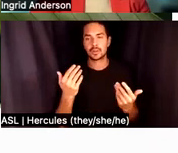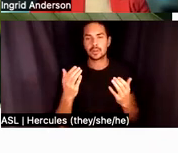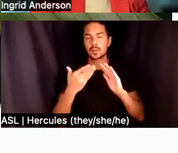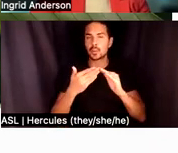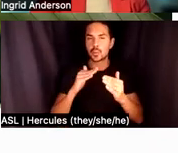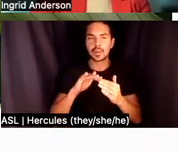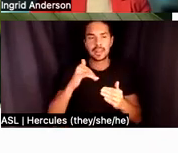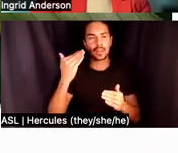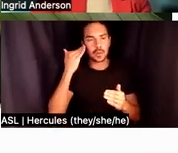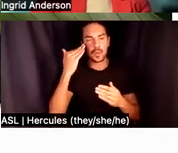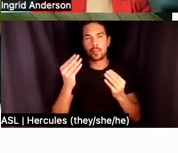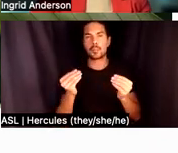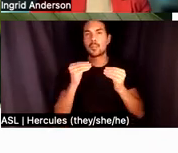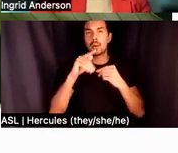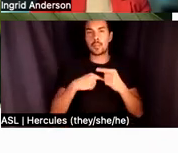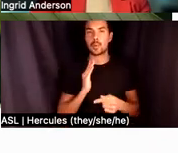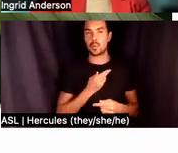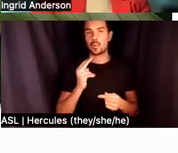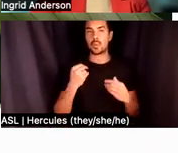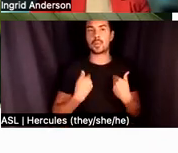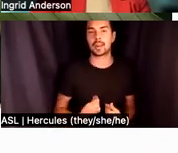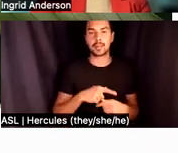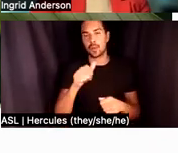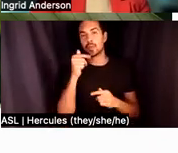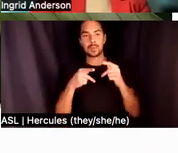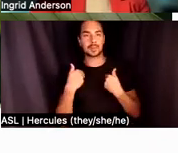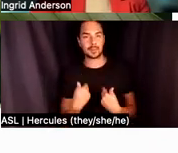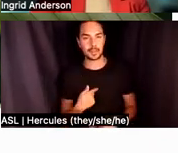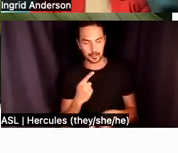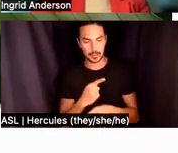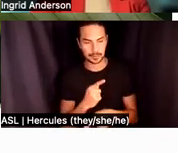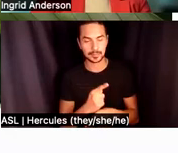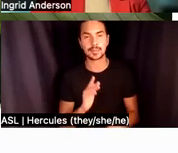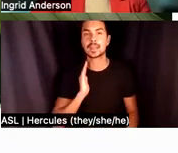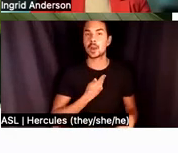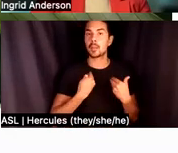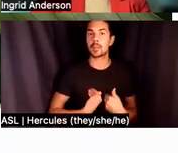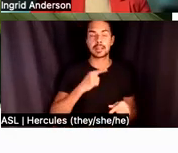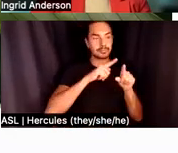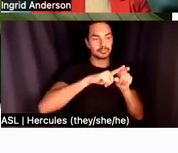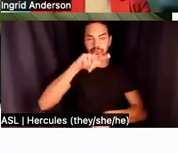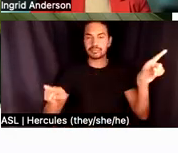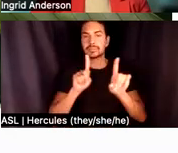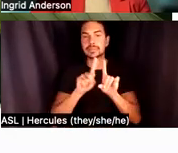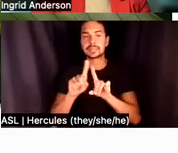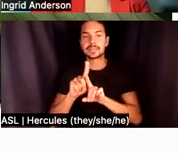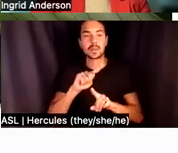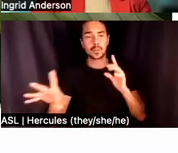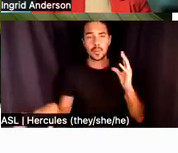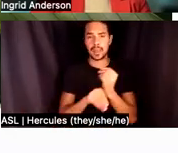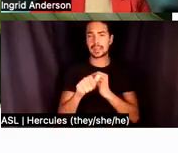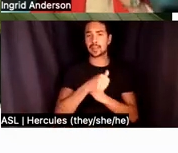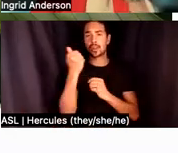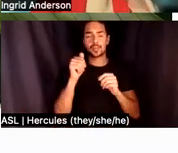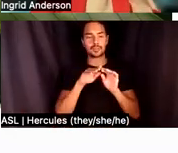just know more even about our own bodies and about other people's bodies, right? And because all of our bodies are different, and is also adding another ripple